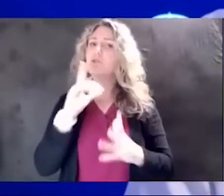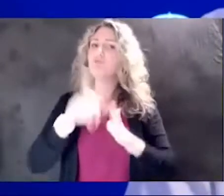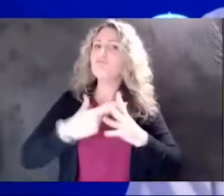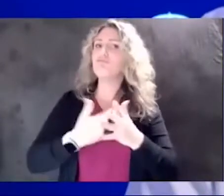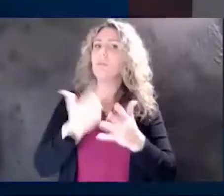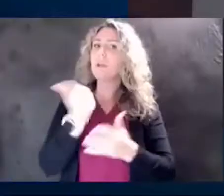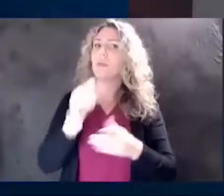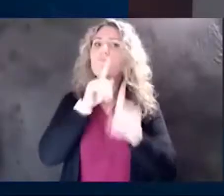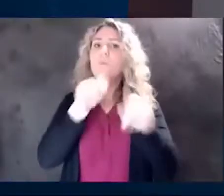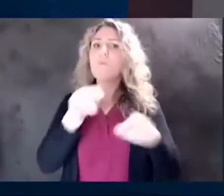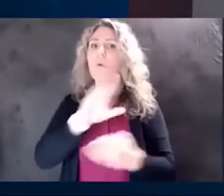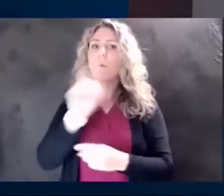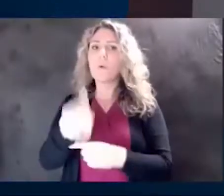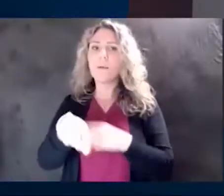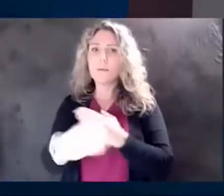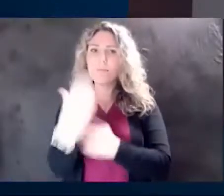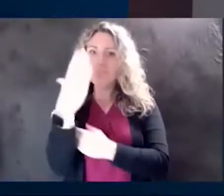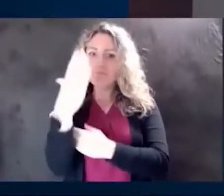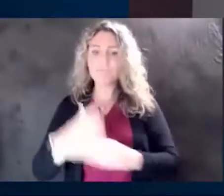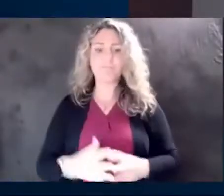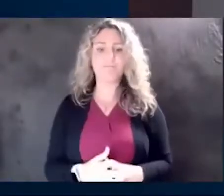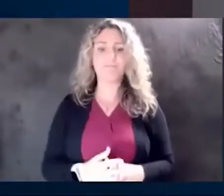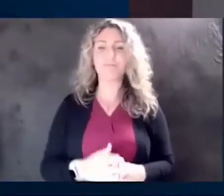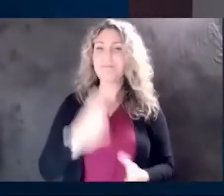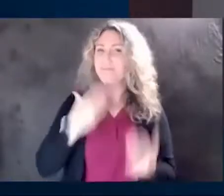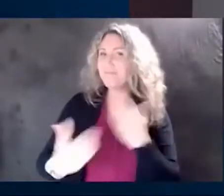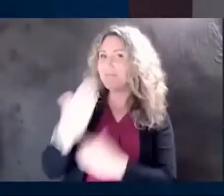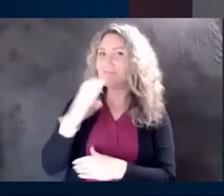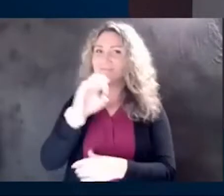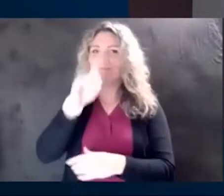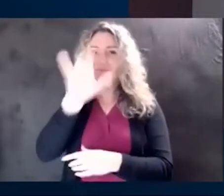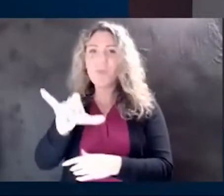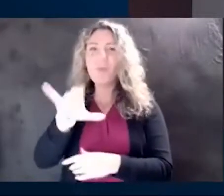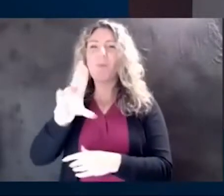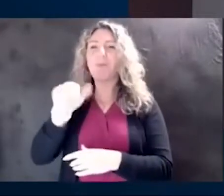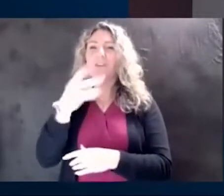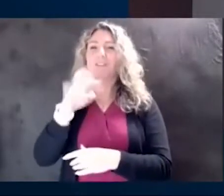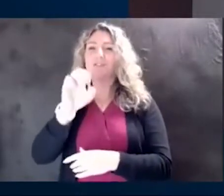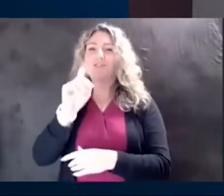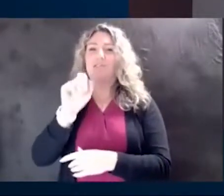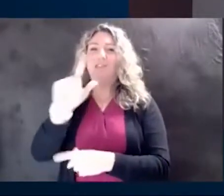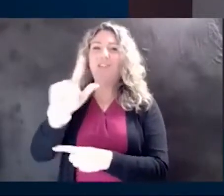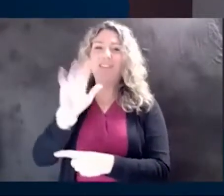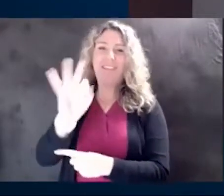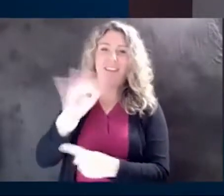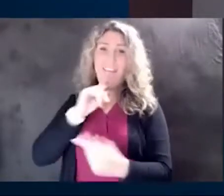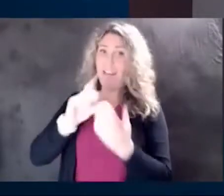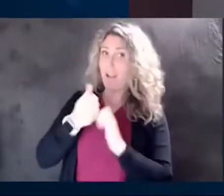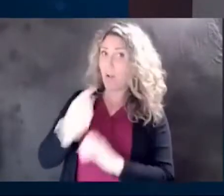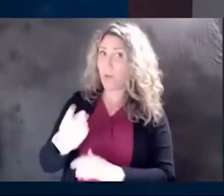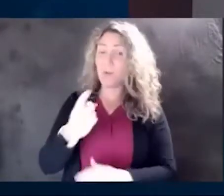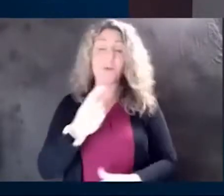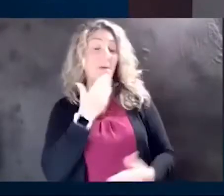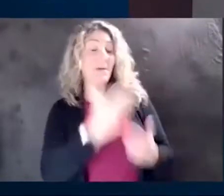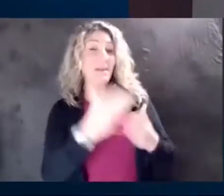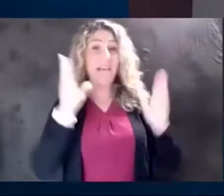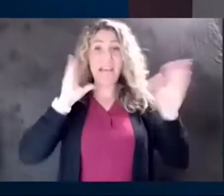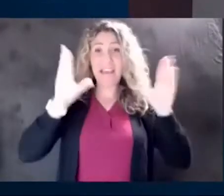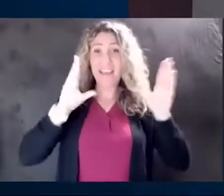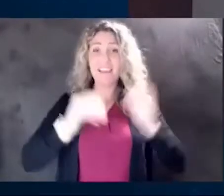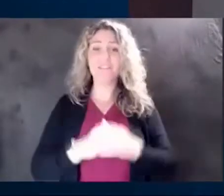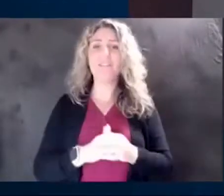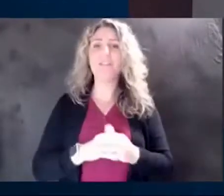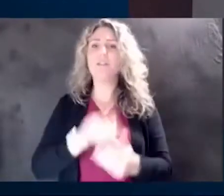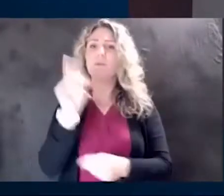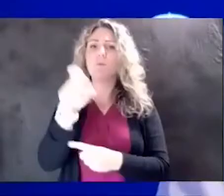line today? Sure, good morning. Cody Holyoke with Channel 9. How are you? Hi, Cody. Hey. Hey, this is a question